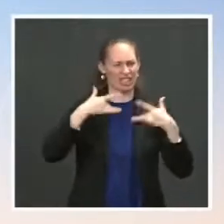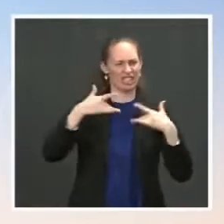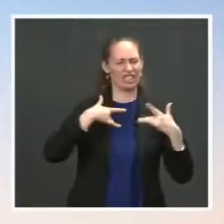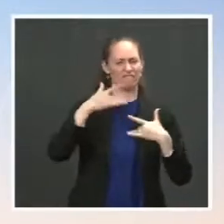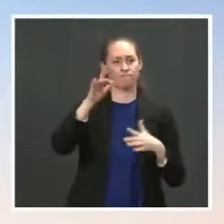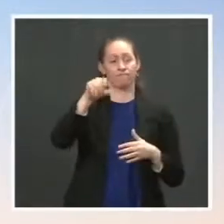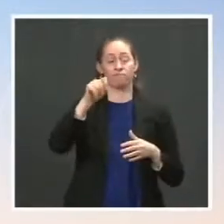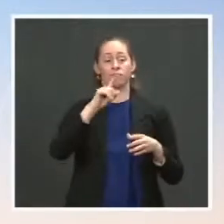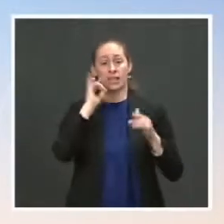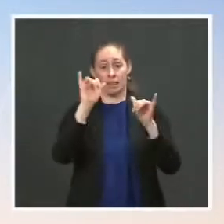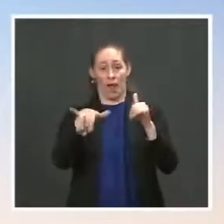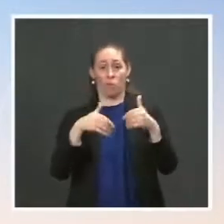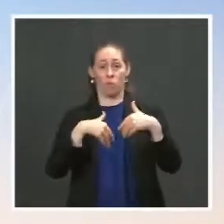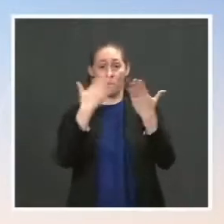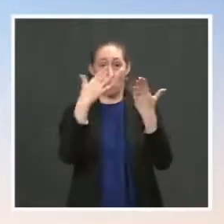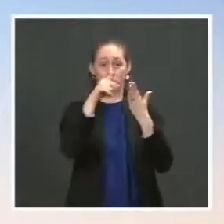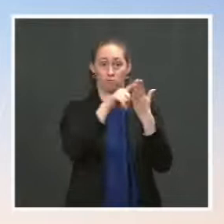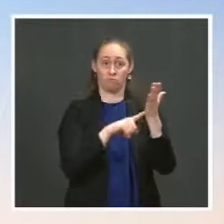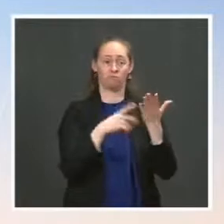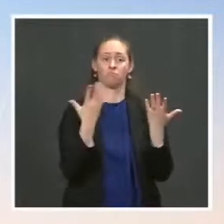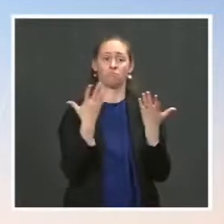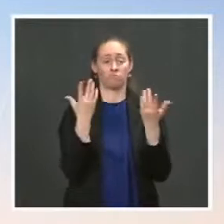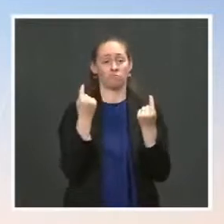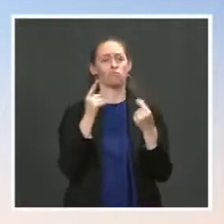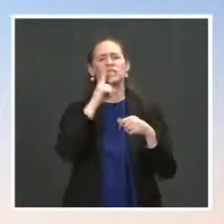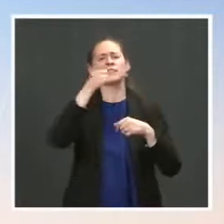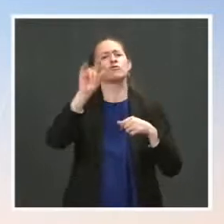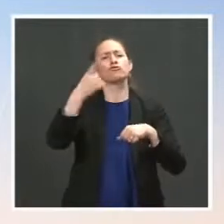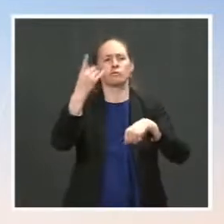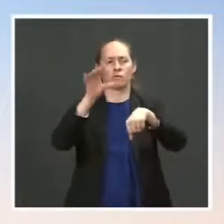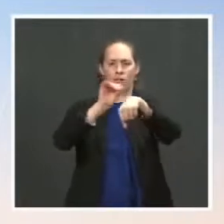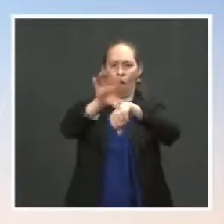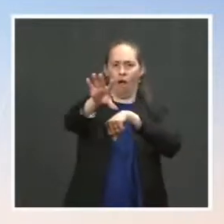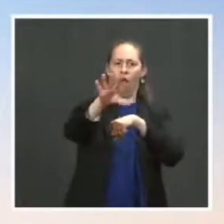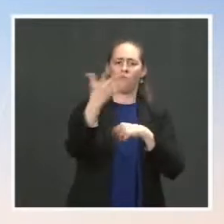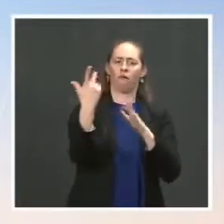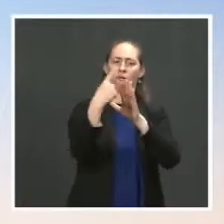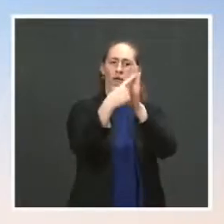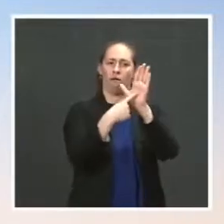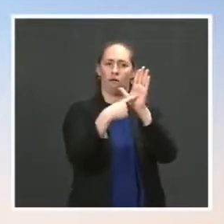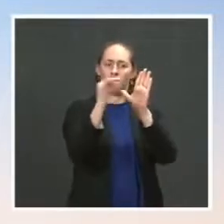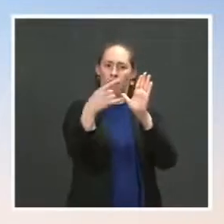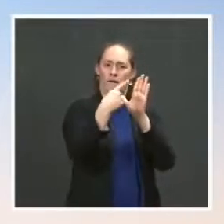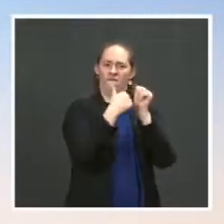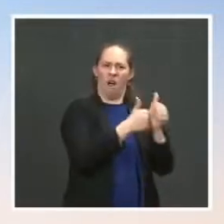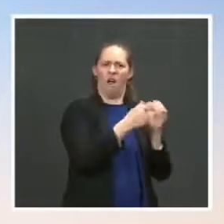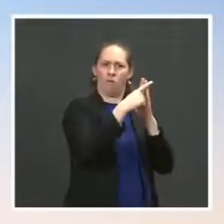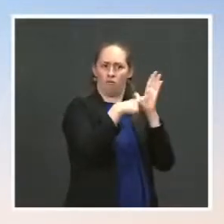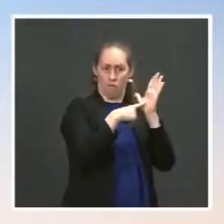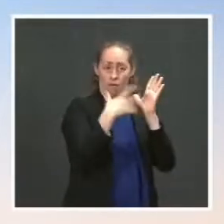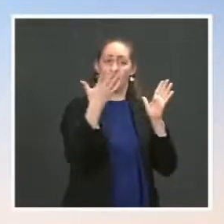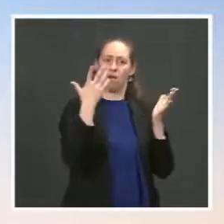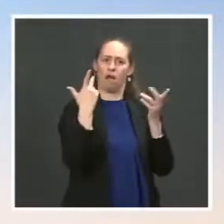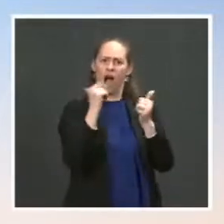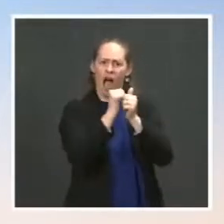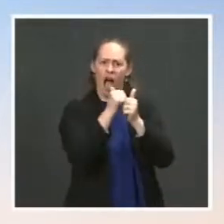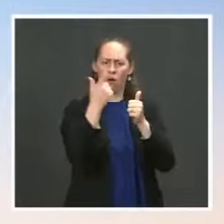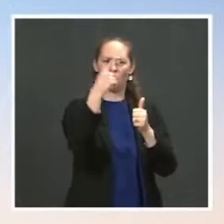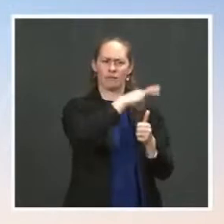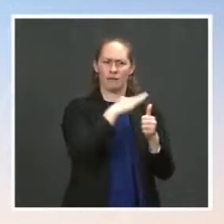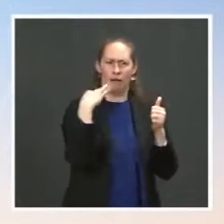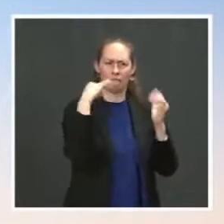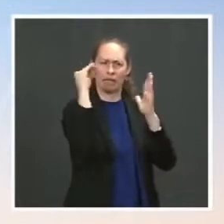for to give guidance to the Hill and hardworking budget staffers on the Hill as they put together the